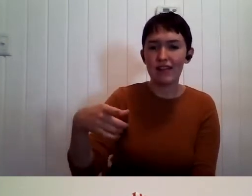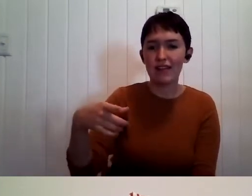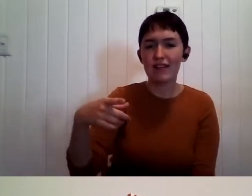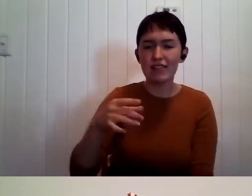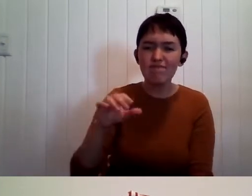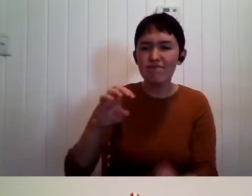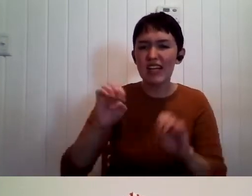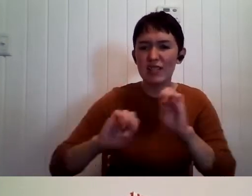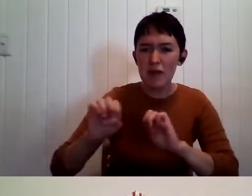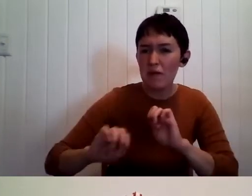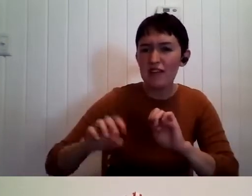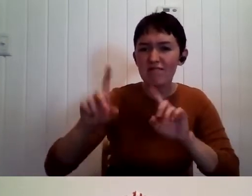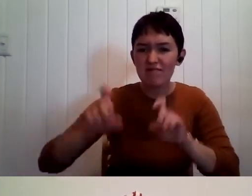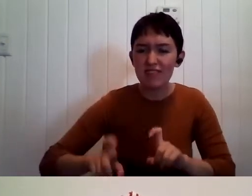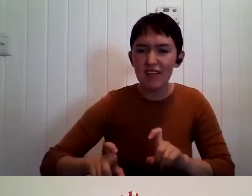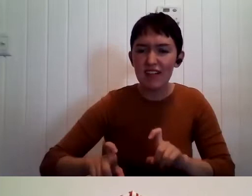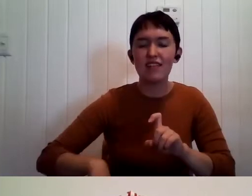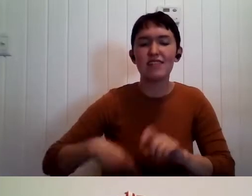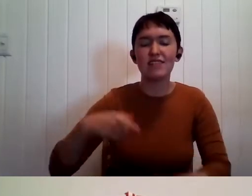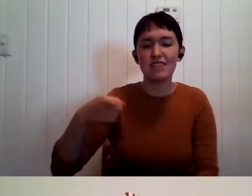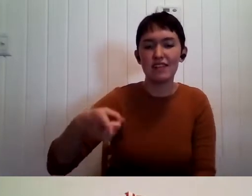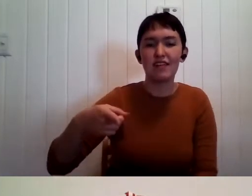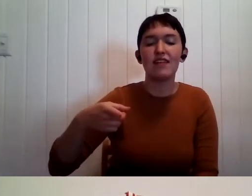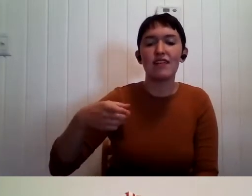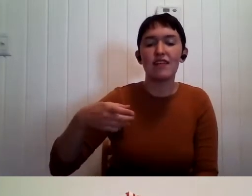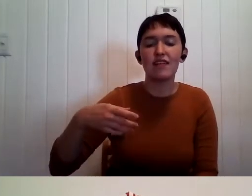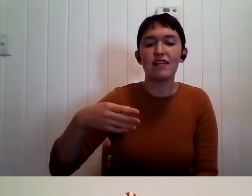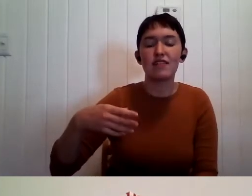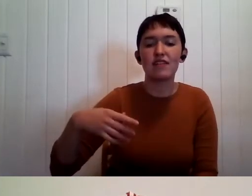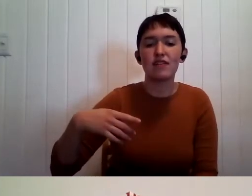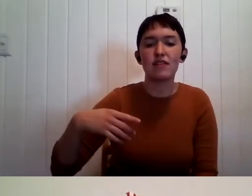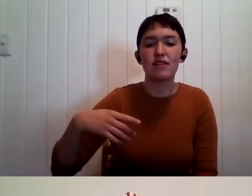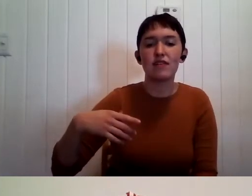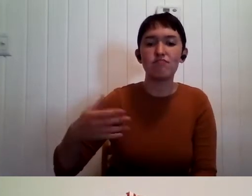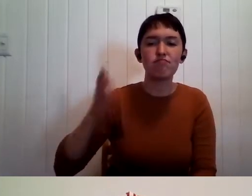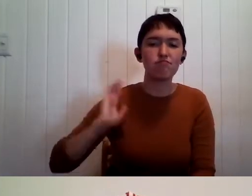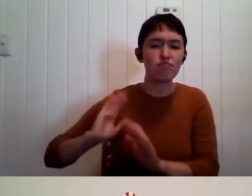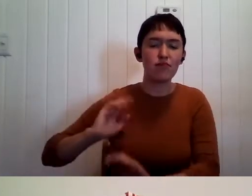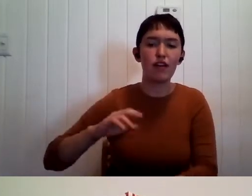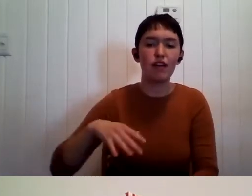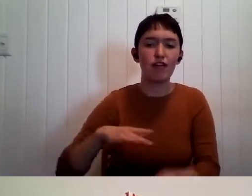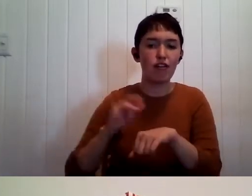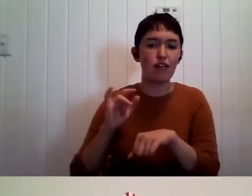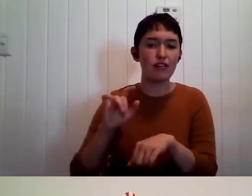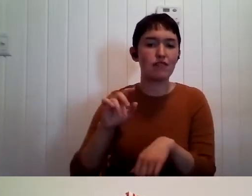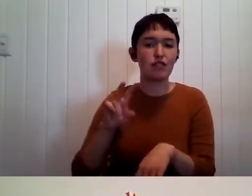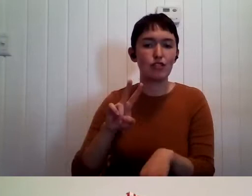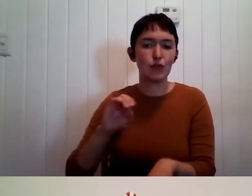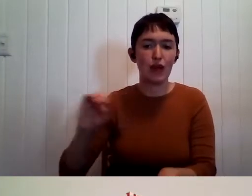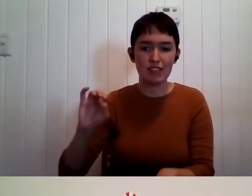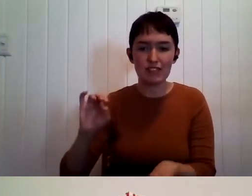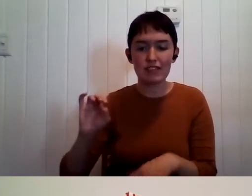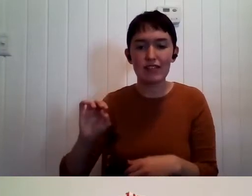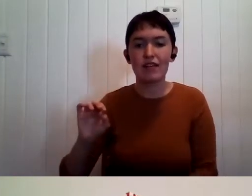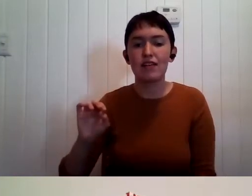a test of some kind. And back in the early 2000s, and even when let's see, this